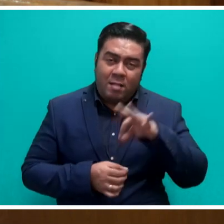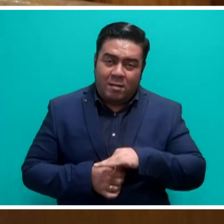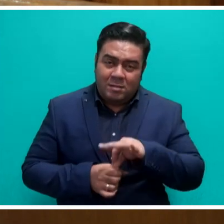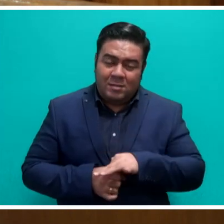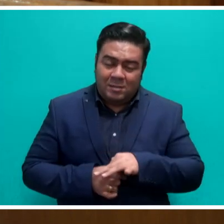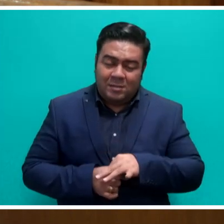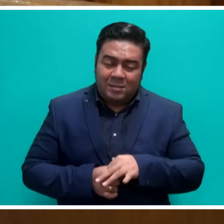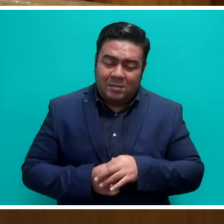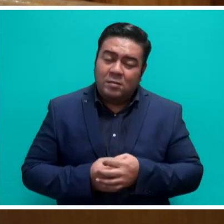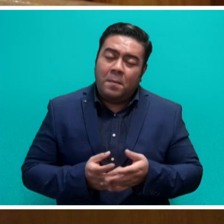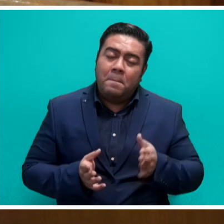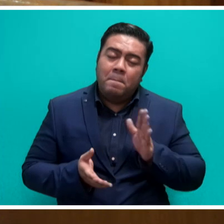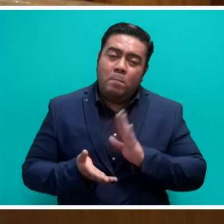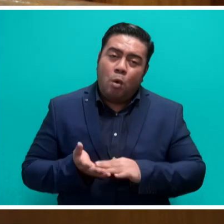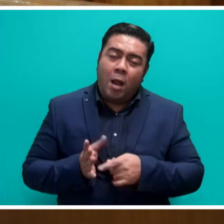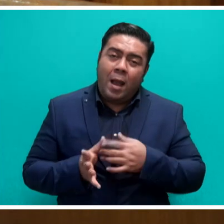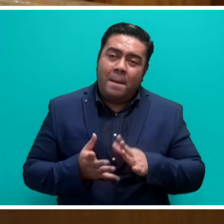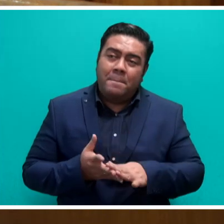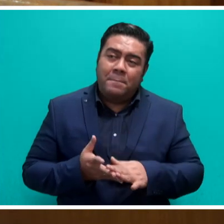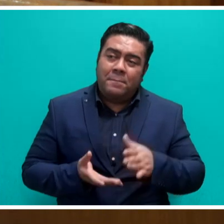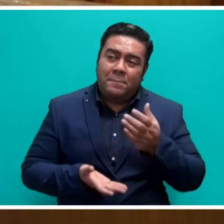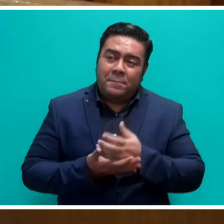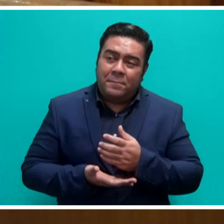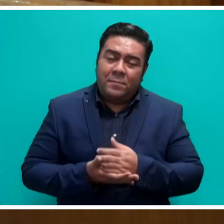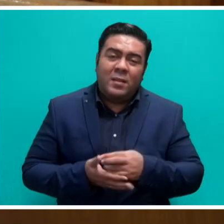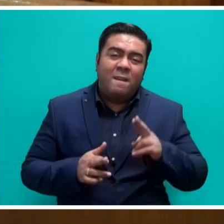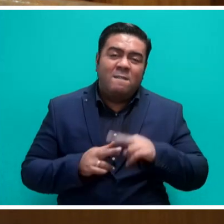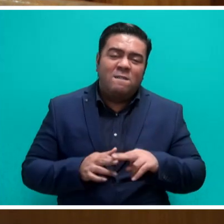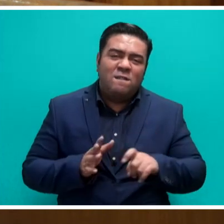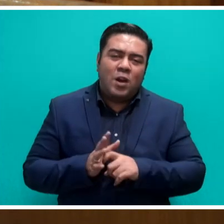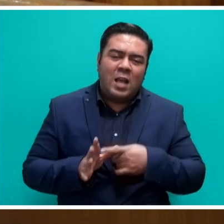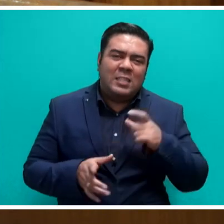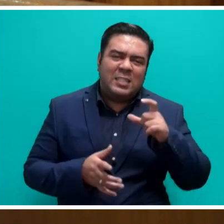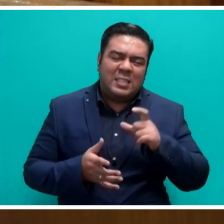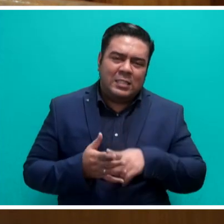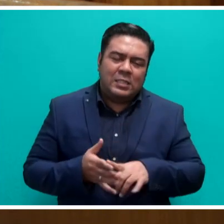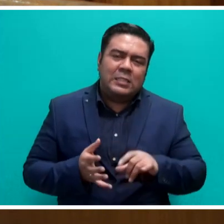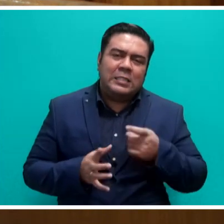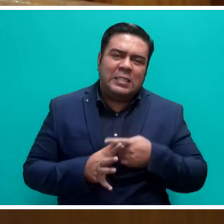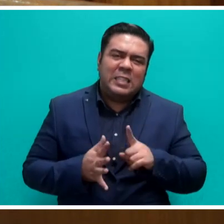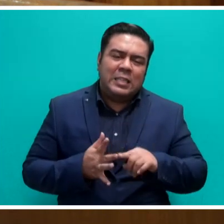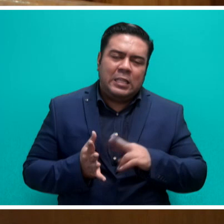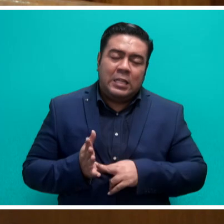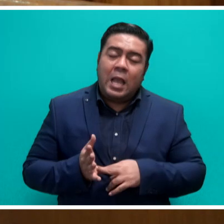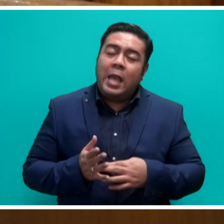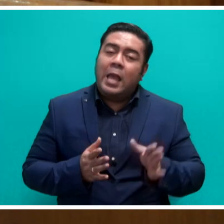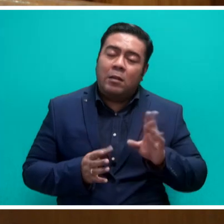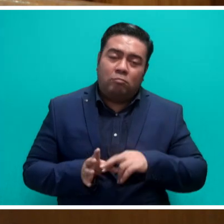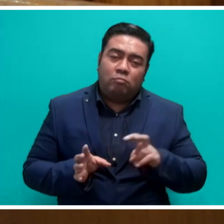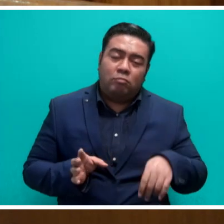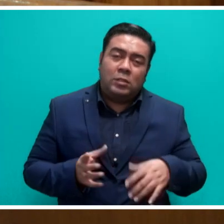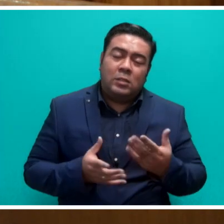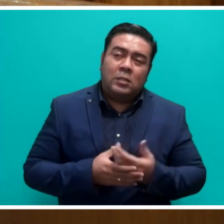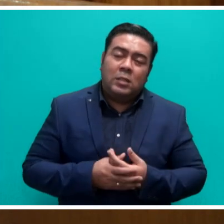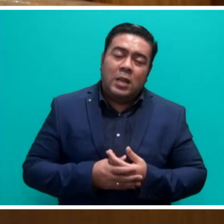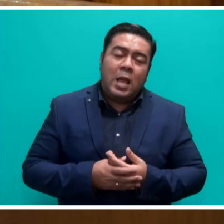Mohammed Sanim, the Commissioner of Corrections, Mr. Francis Keane, and the currently suspended Commissioner of Police, Mr.